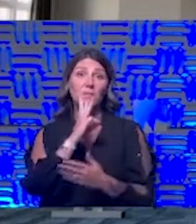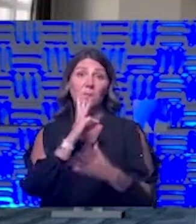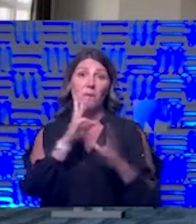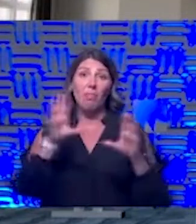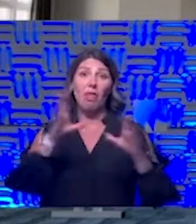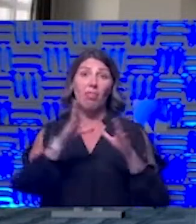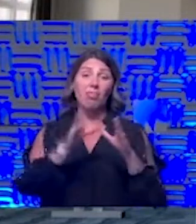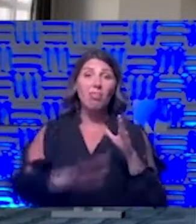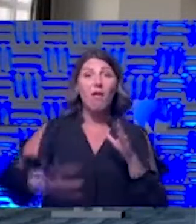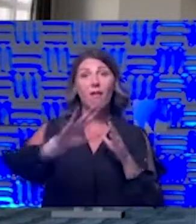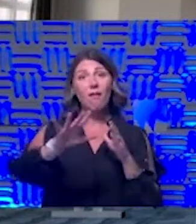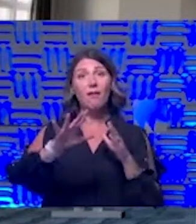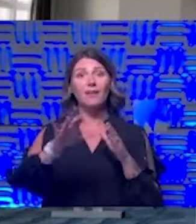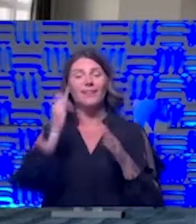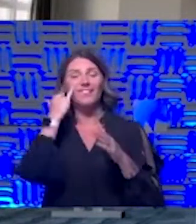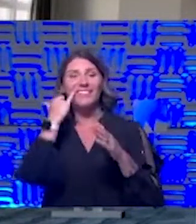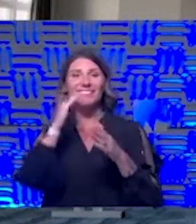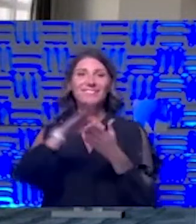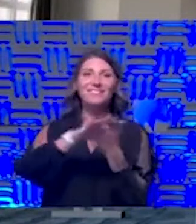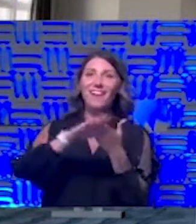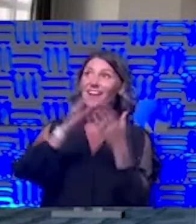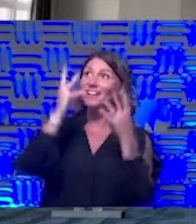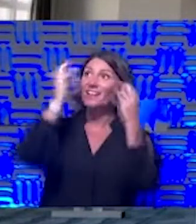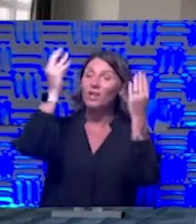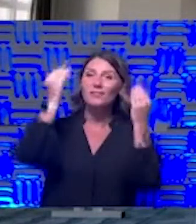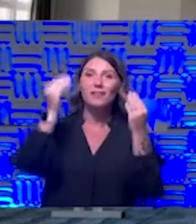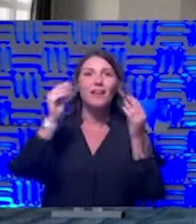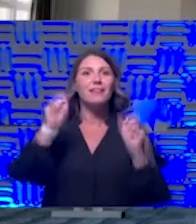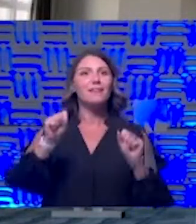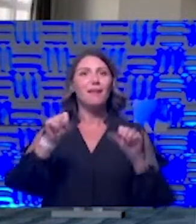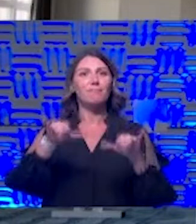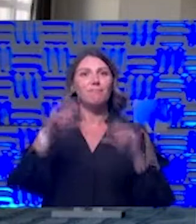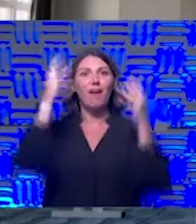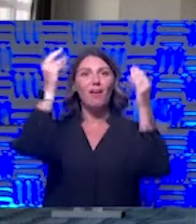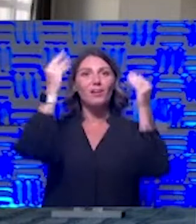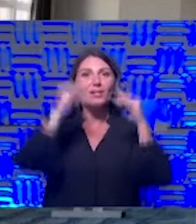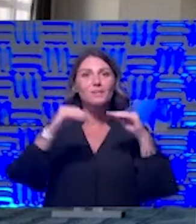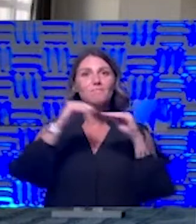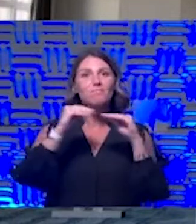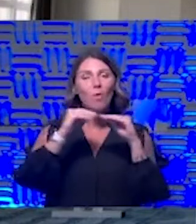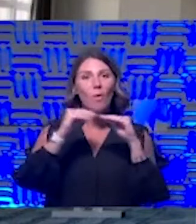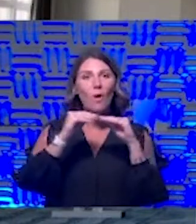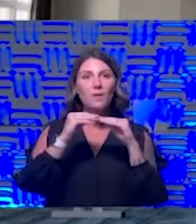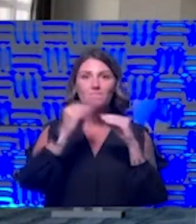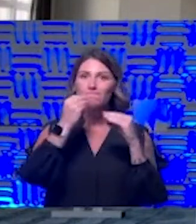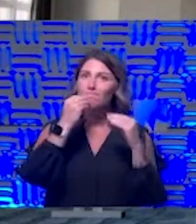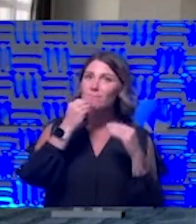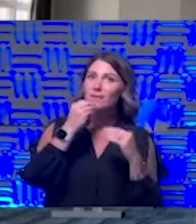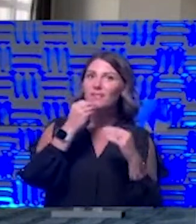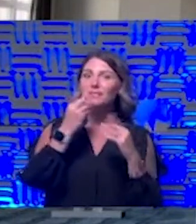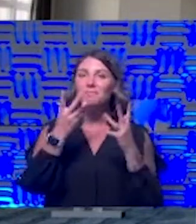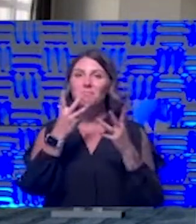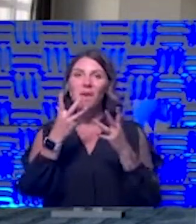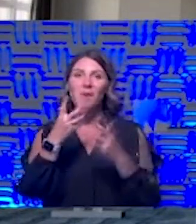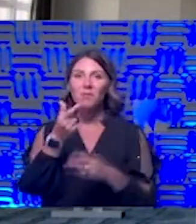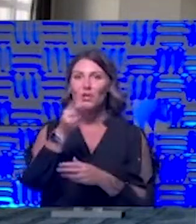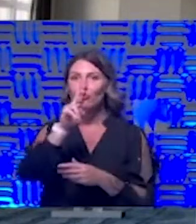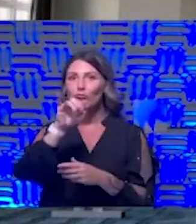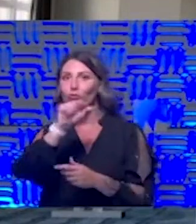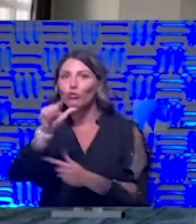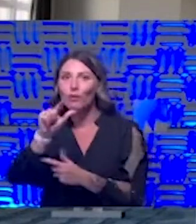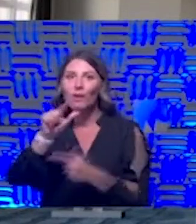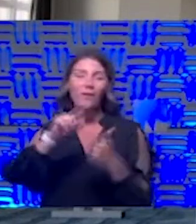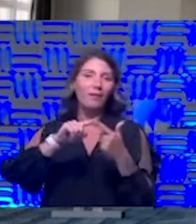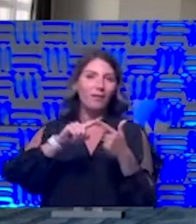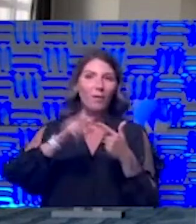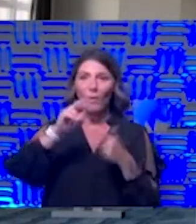out, you can spend a lot of the time outdoors. The meals, a lot of cooking will probably be grilling or indoors making the meals.